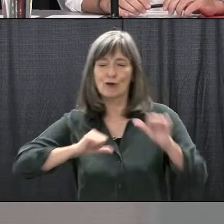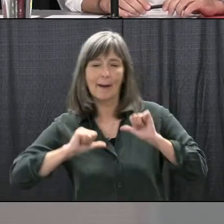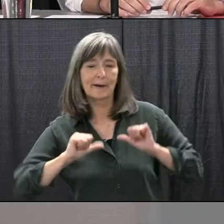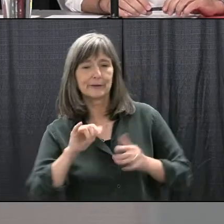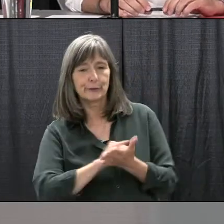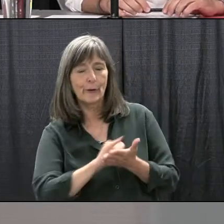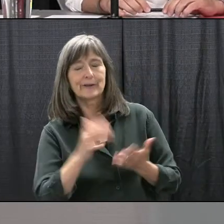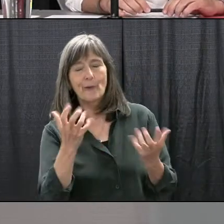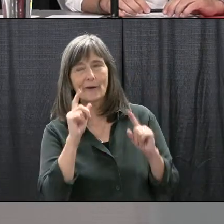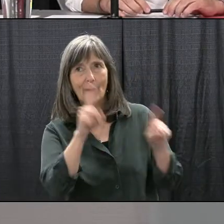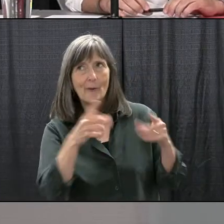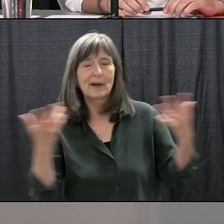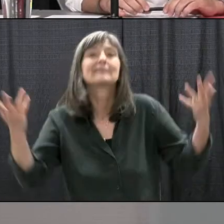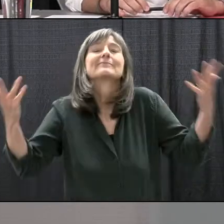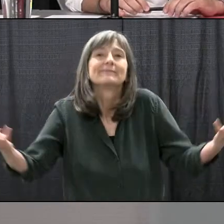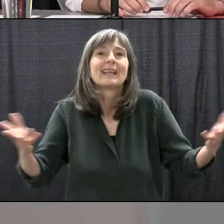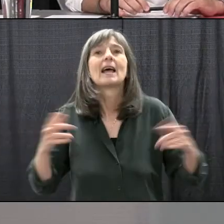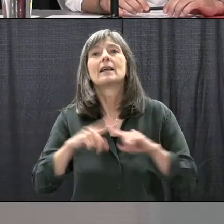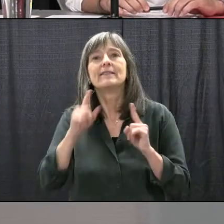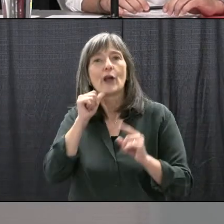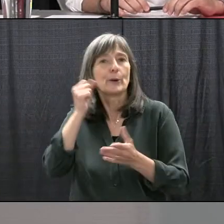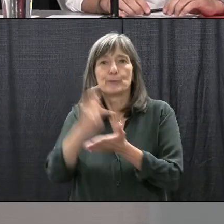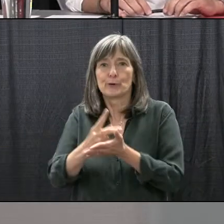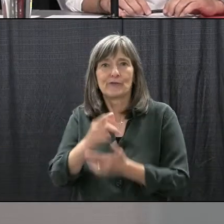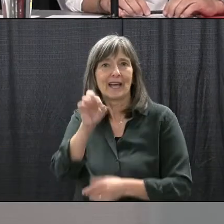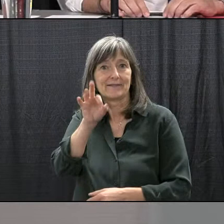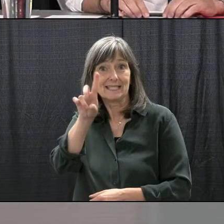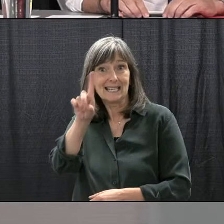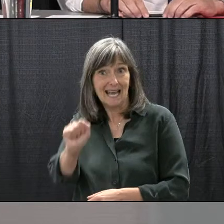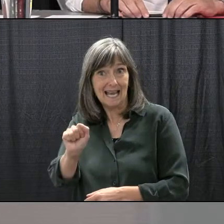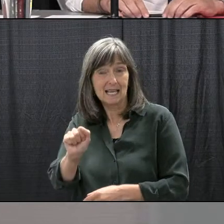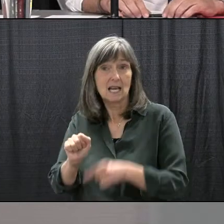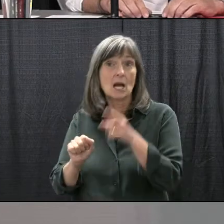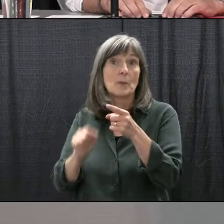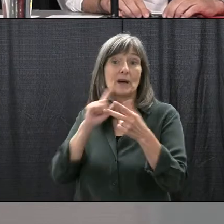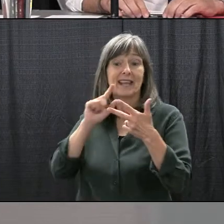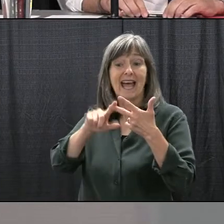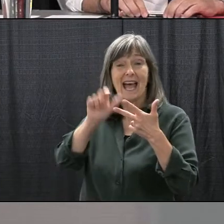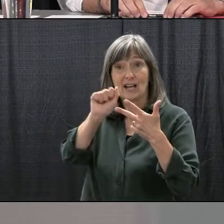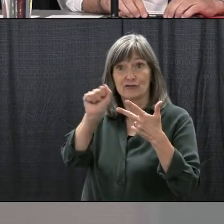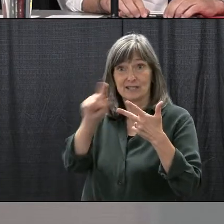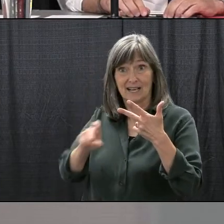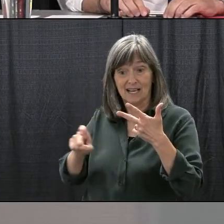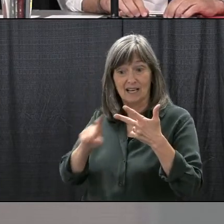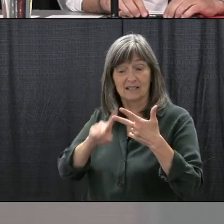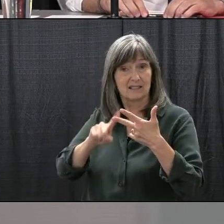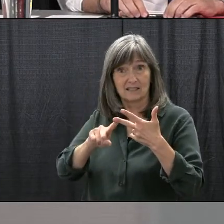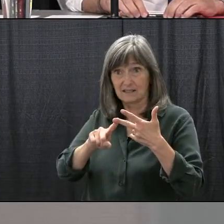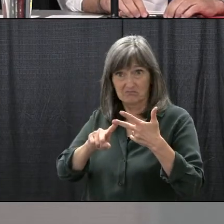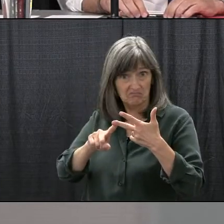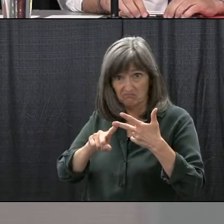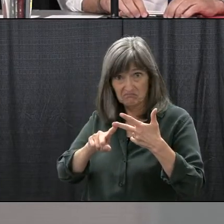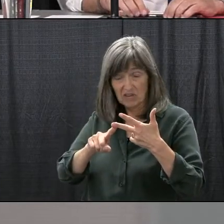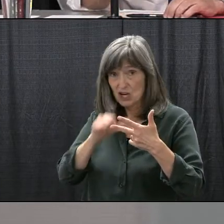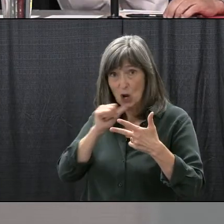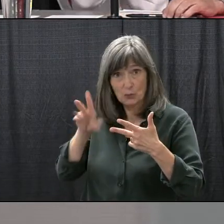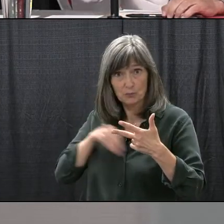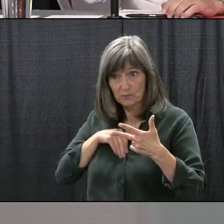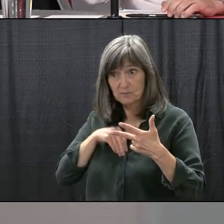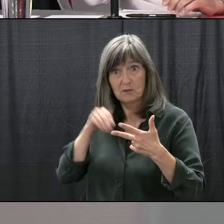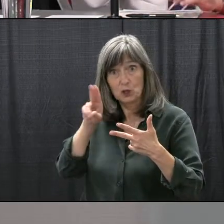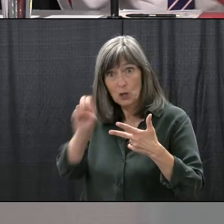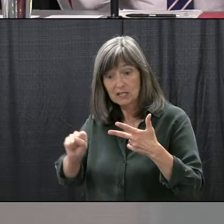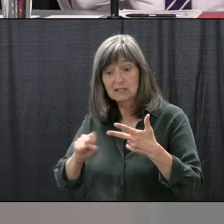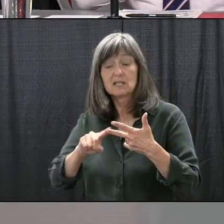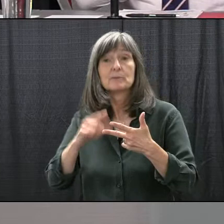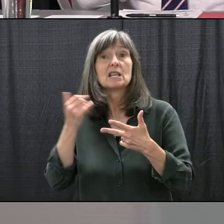had AstraZeneca, which isn't approved by the FDA yet, to get another mRNA vaccine after their 8 weeks to have at least 2